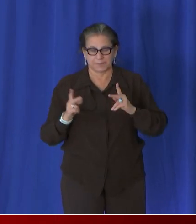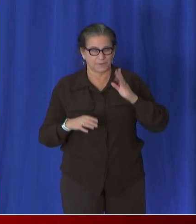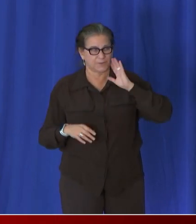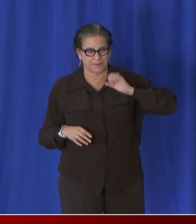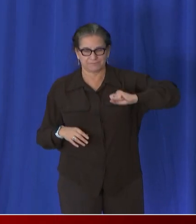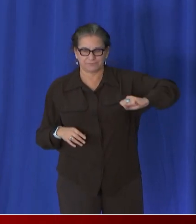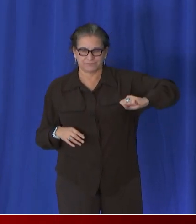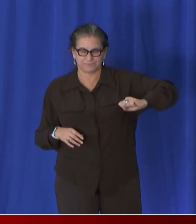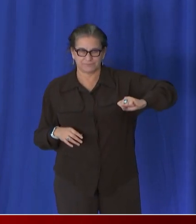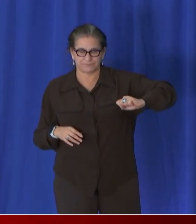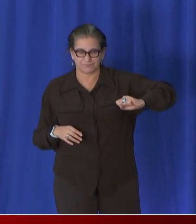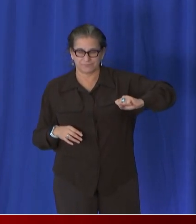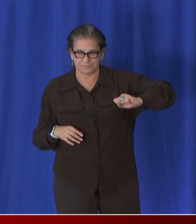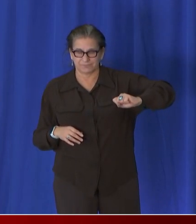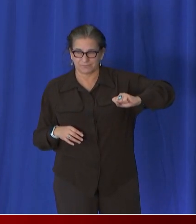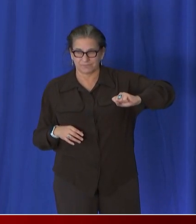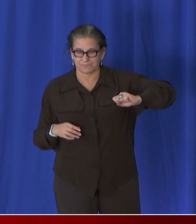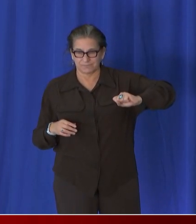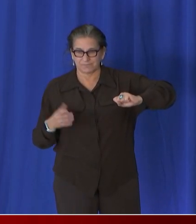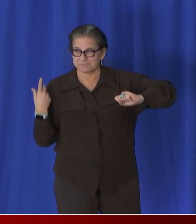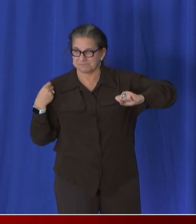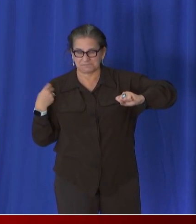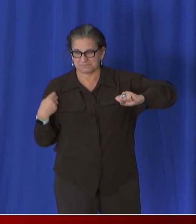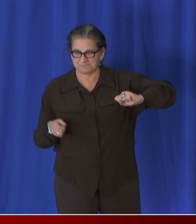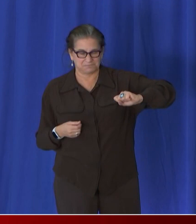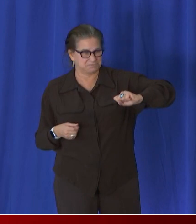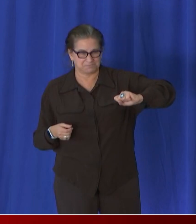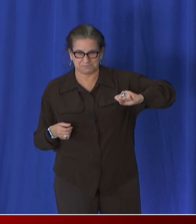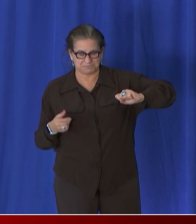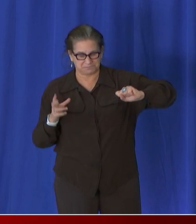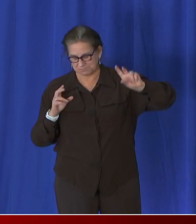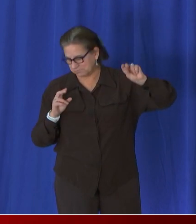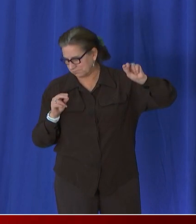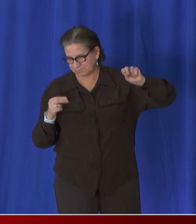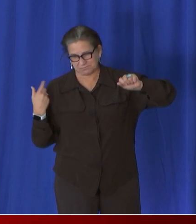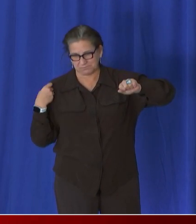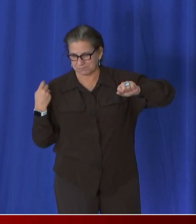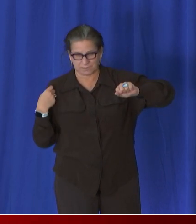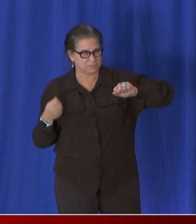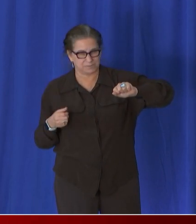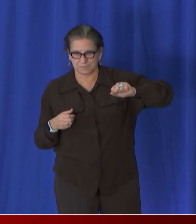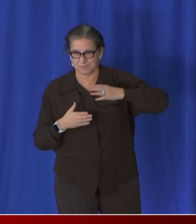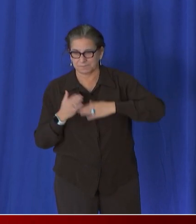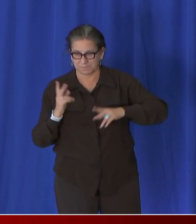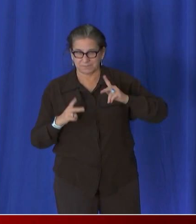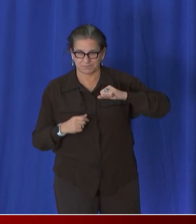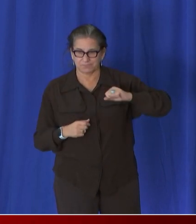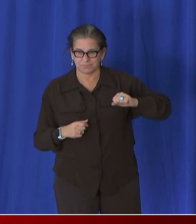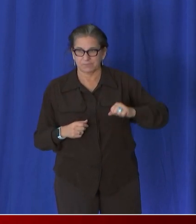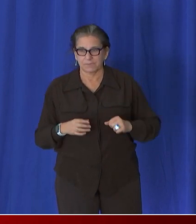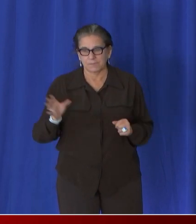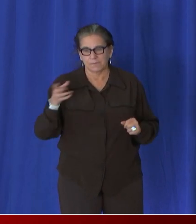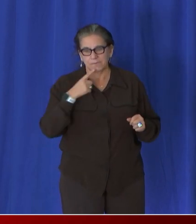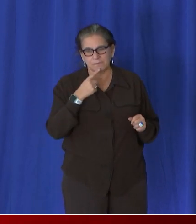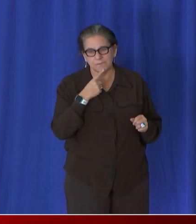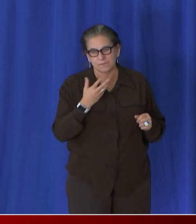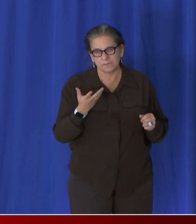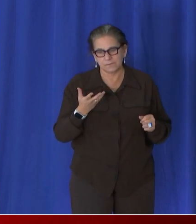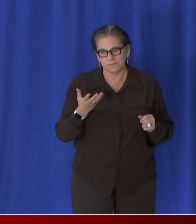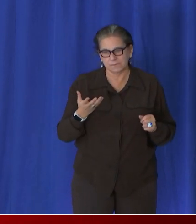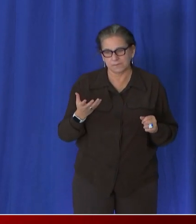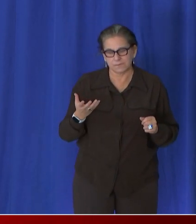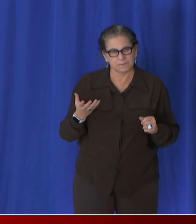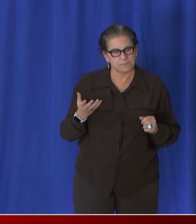what do you say to people who might say, what's the difference between people congregating, by definition, in a church being